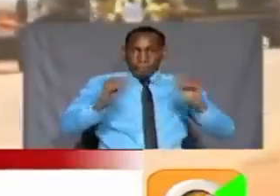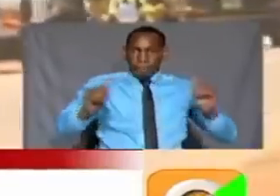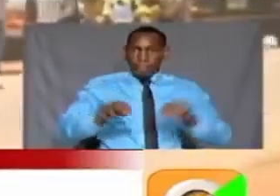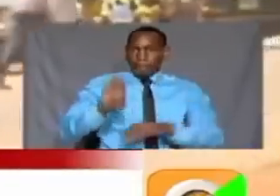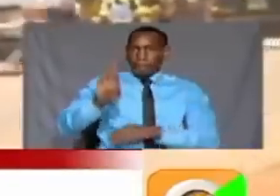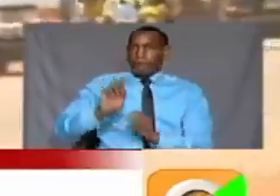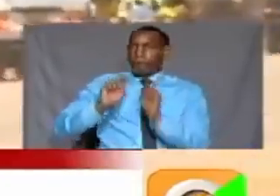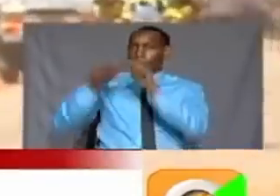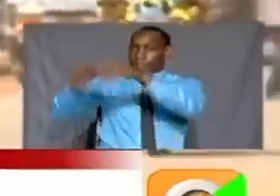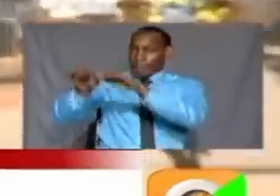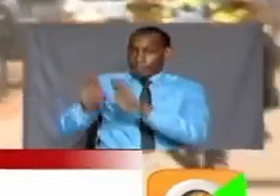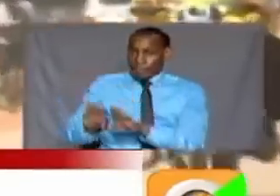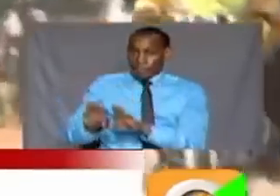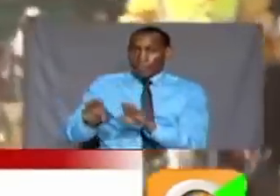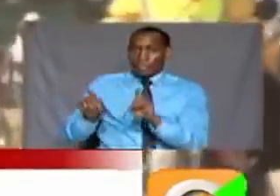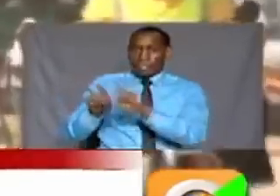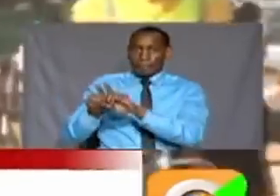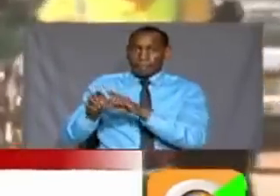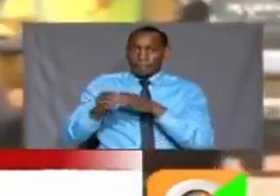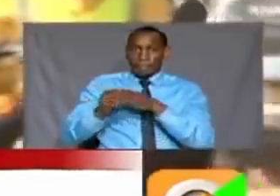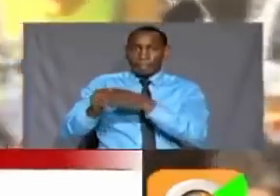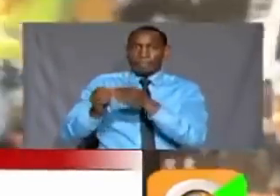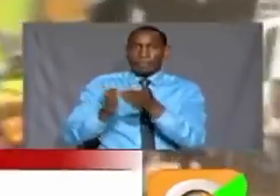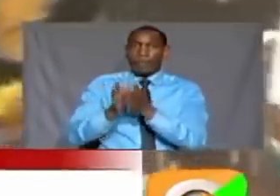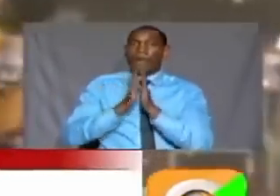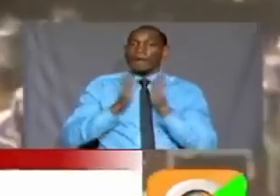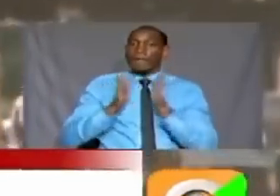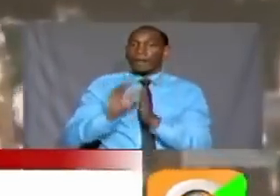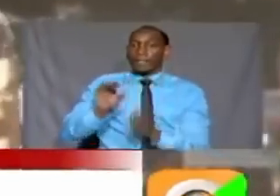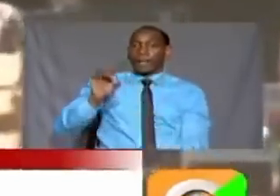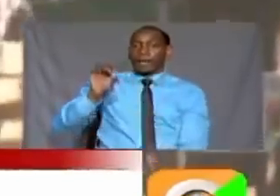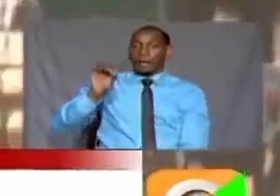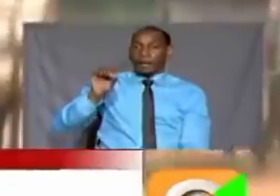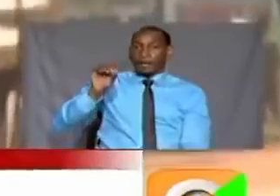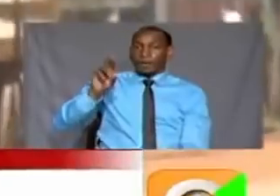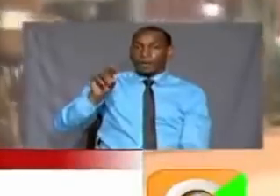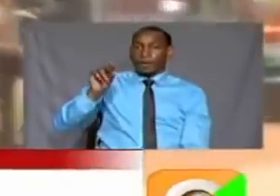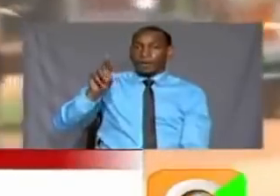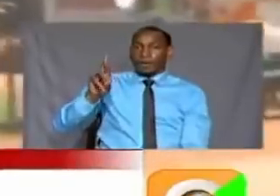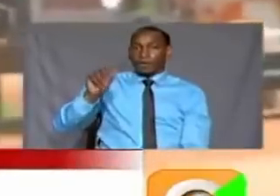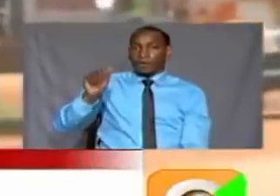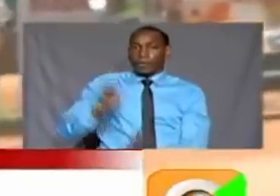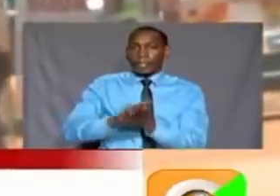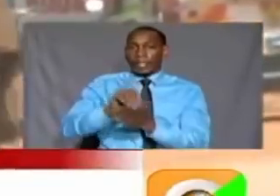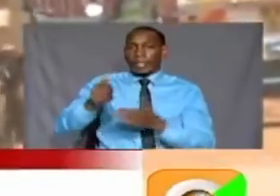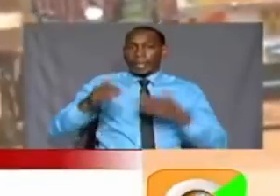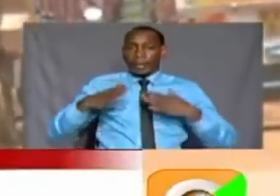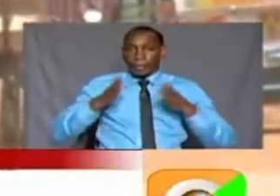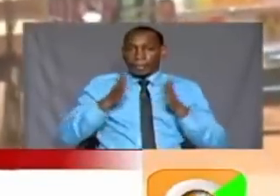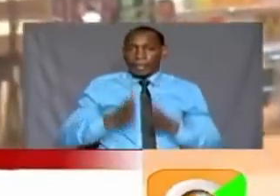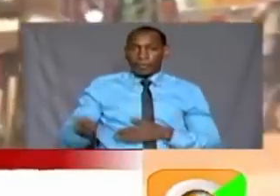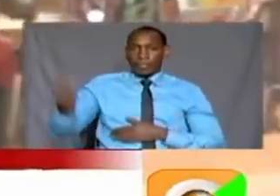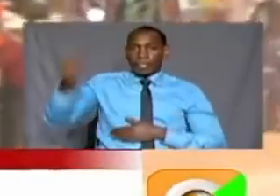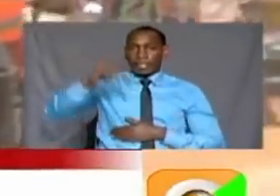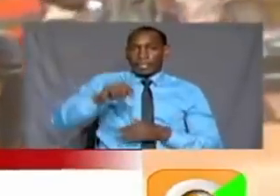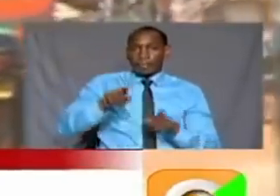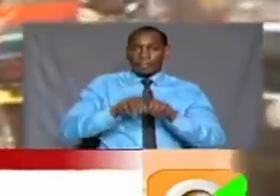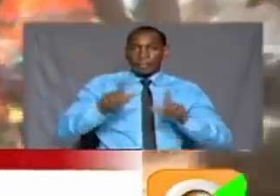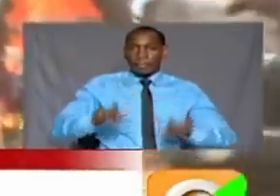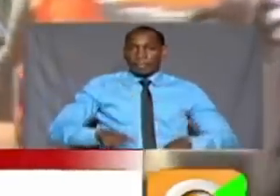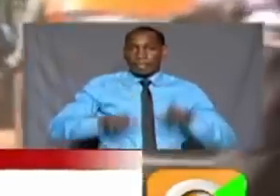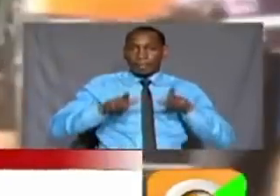four attended the funeral, presided by Father Oduor, another one person who had traveled from Afghanistan and resides in